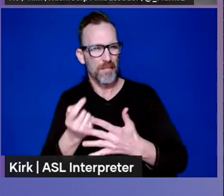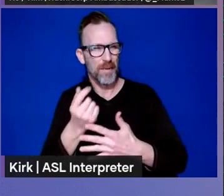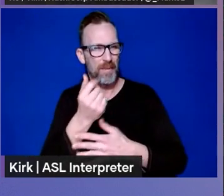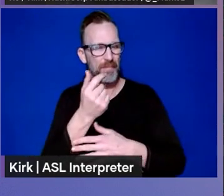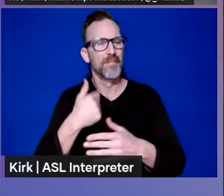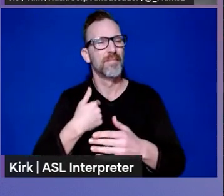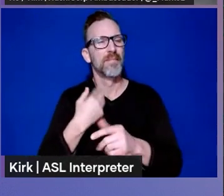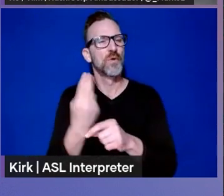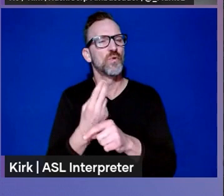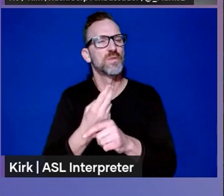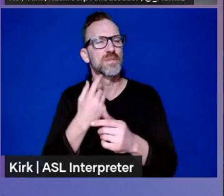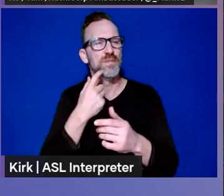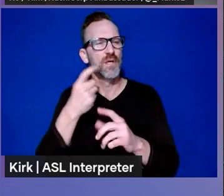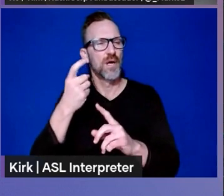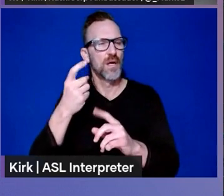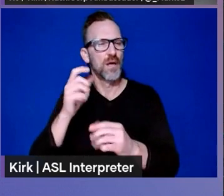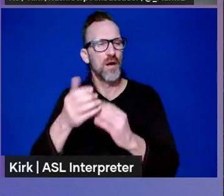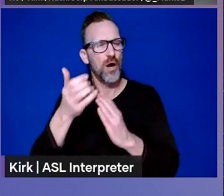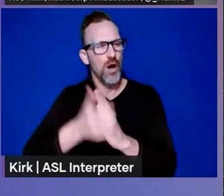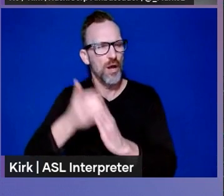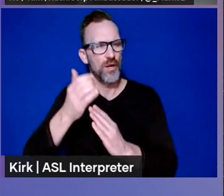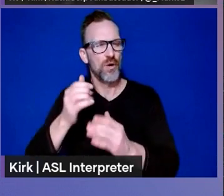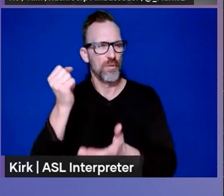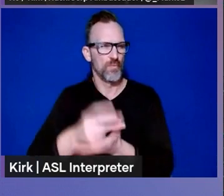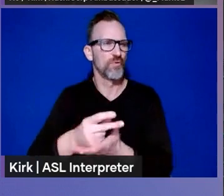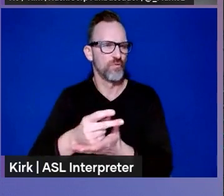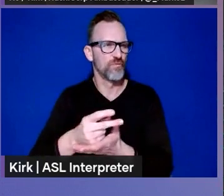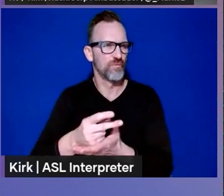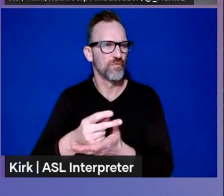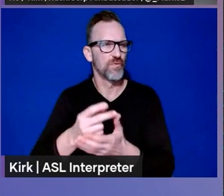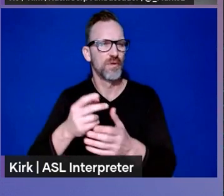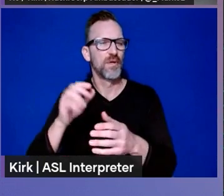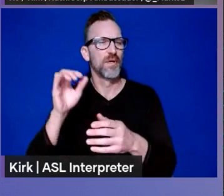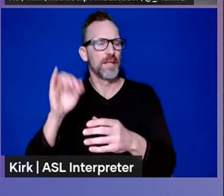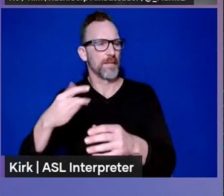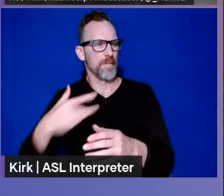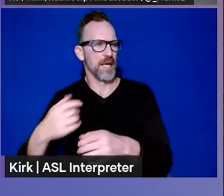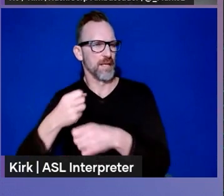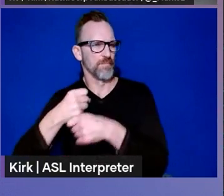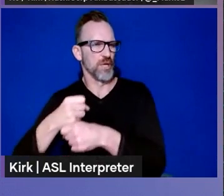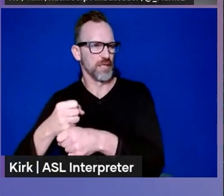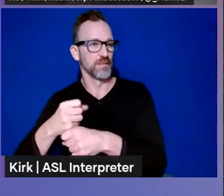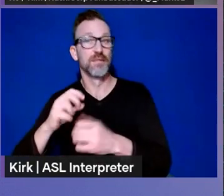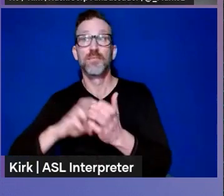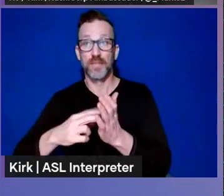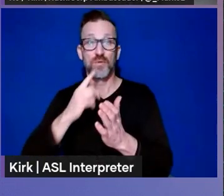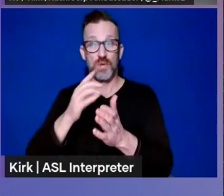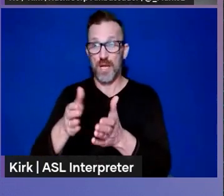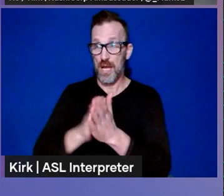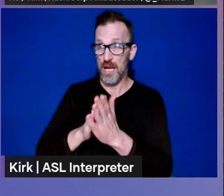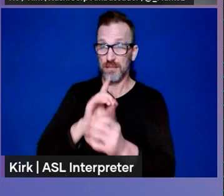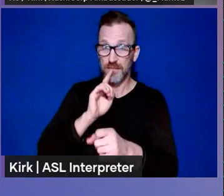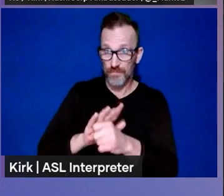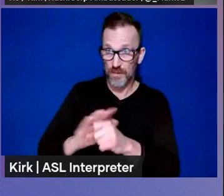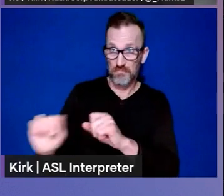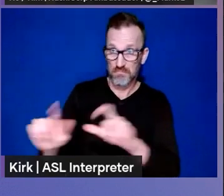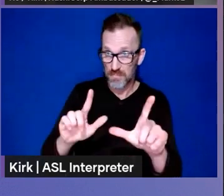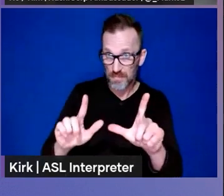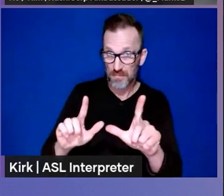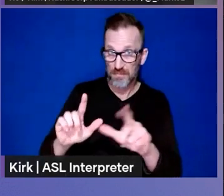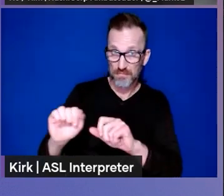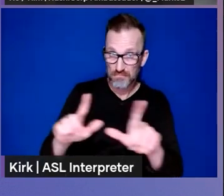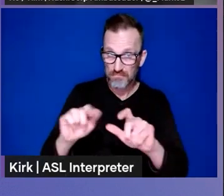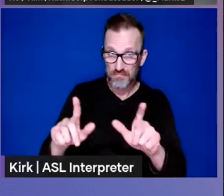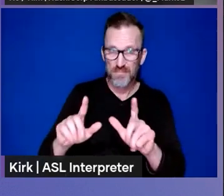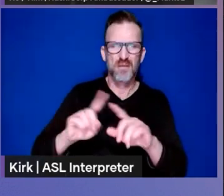So please don't use that in production. So it's not going to ask you for confirmation. But in this case, I'm fairly sure that I know what I'm doing and